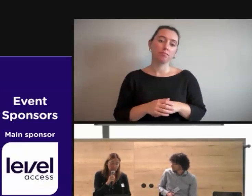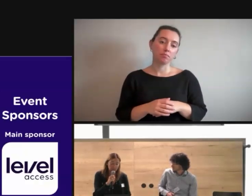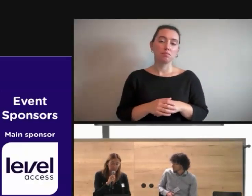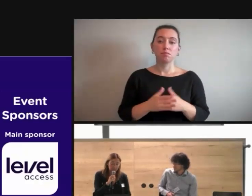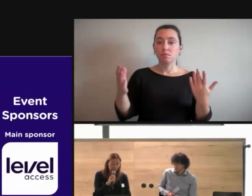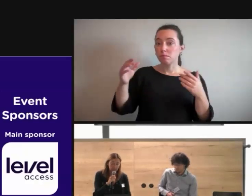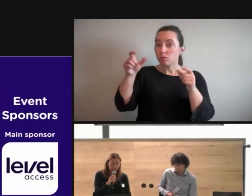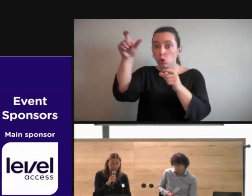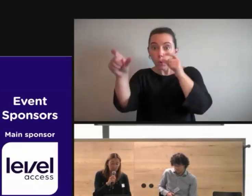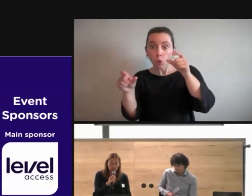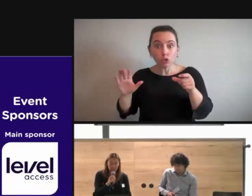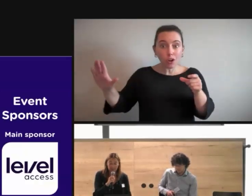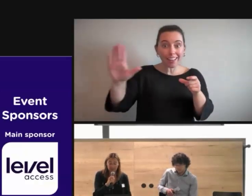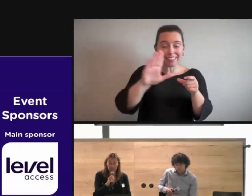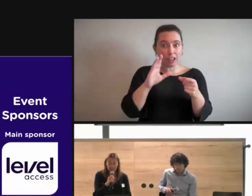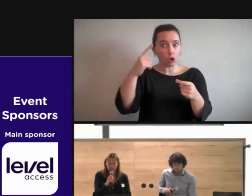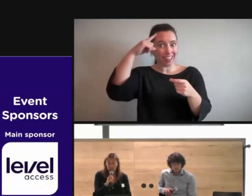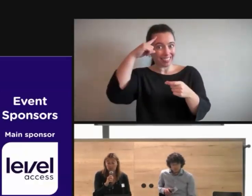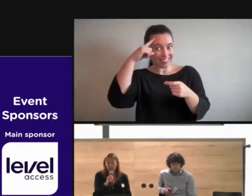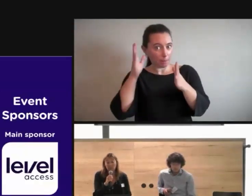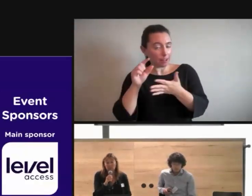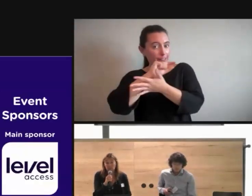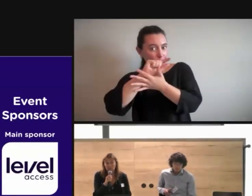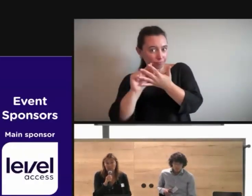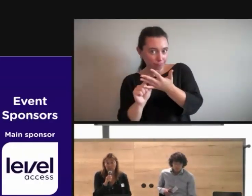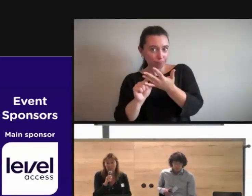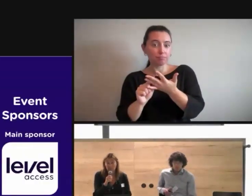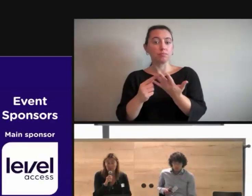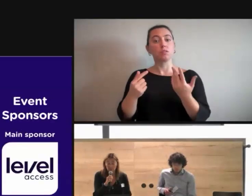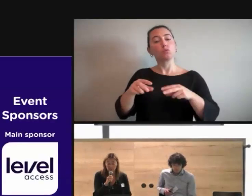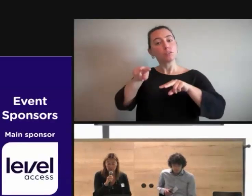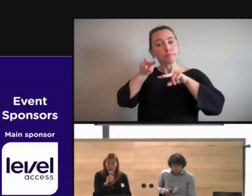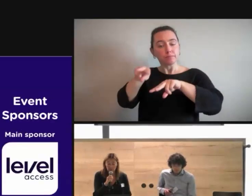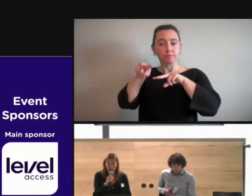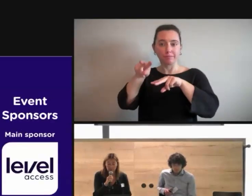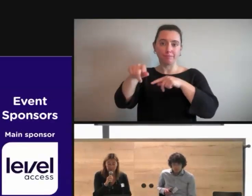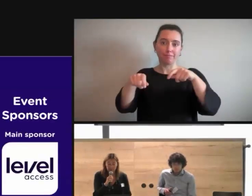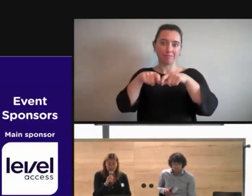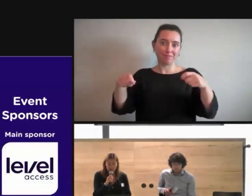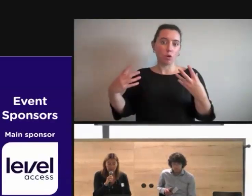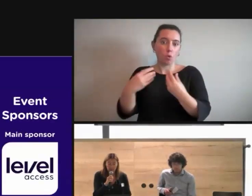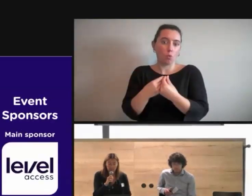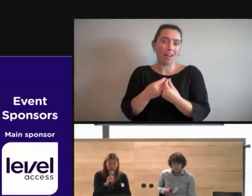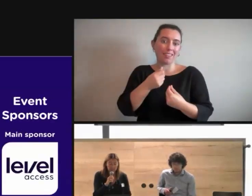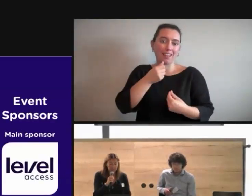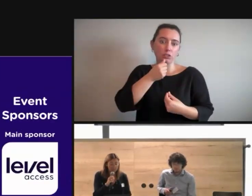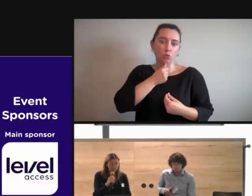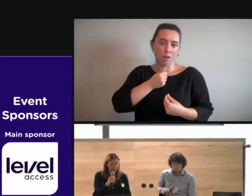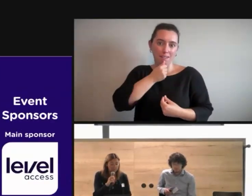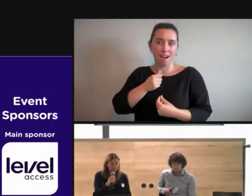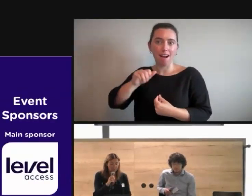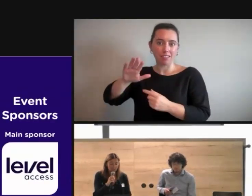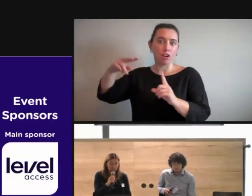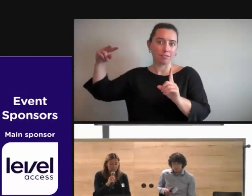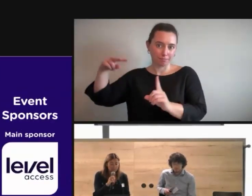with an example from how app accessibility is monitored in Estonia from the Estonian monitoring agency. And there will, of course, be time for